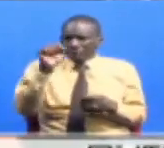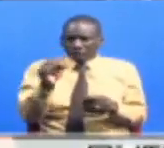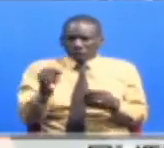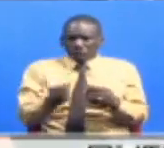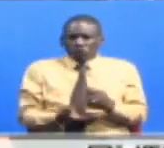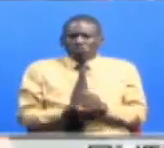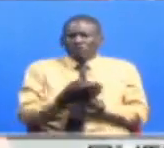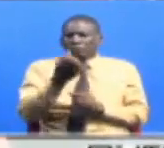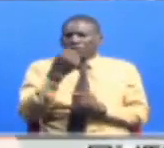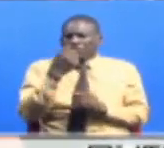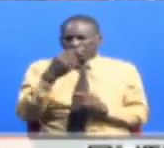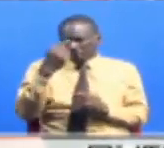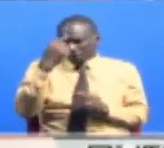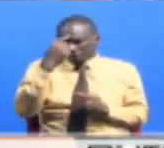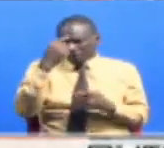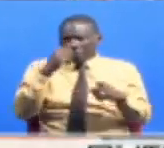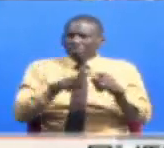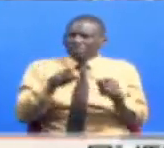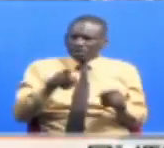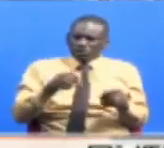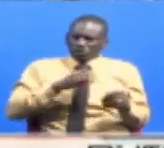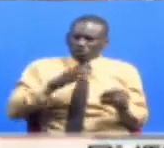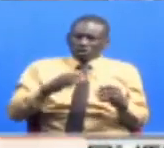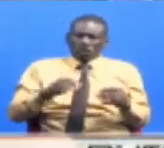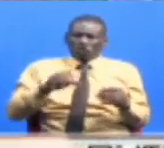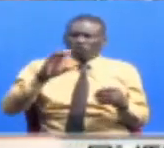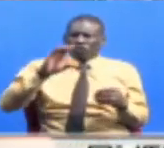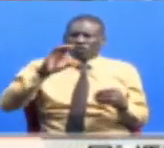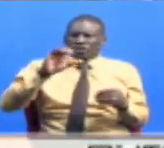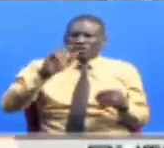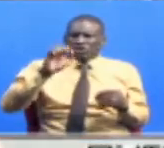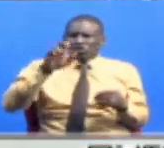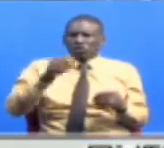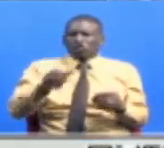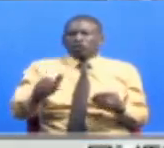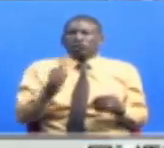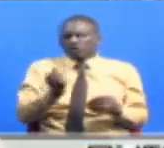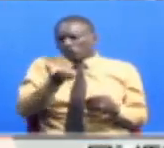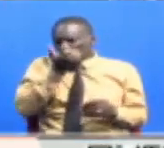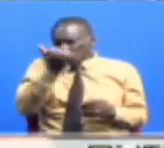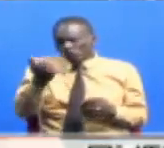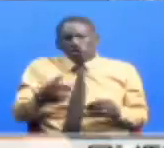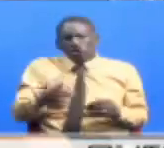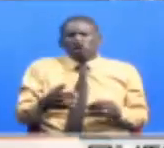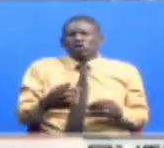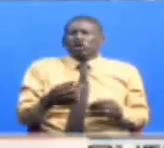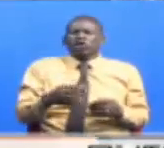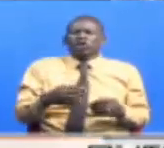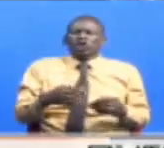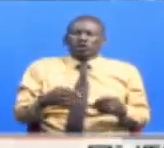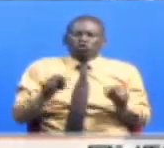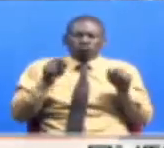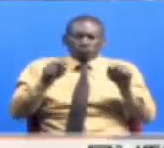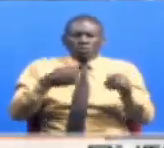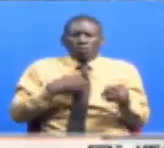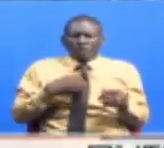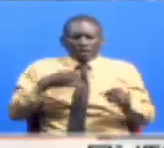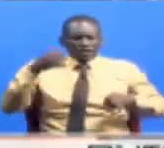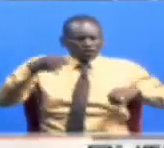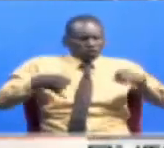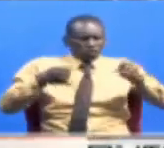facilitate treatment in India, but he refused. He was so heartless. He was very ignorant. He called me a slay queen or